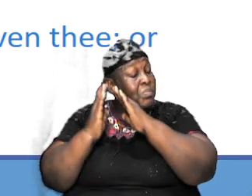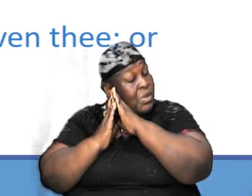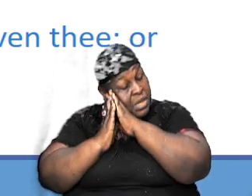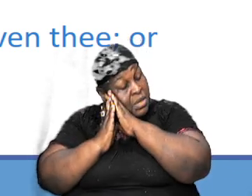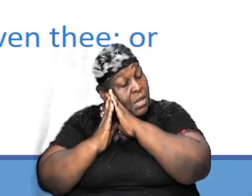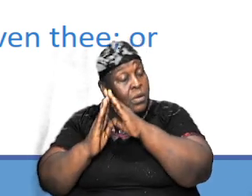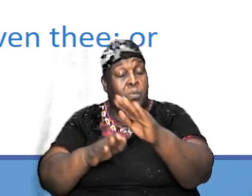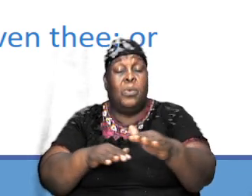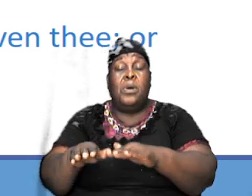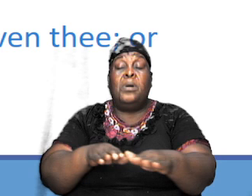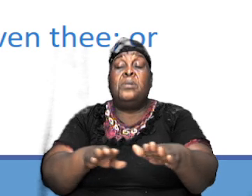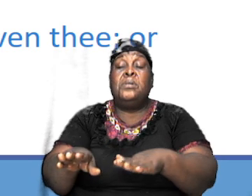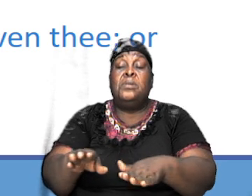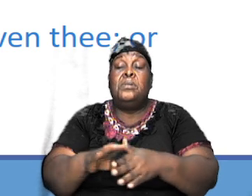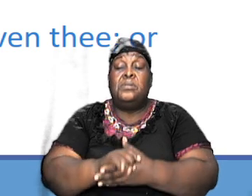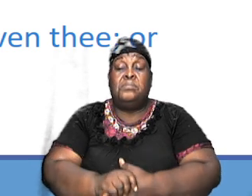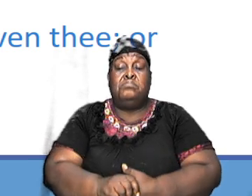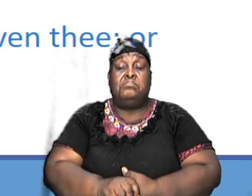is easier?